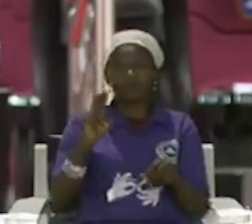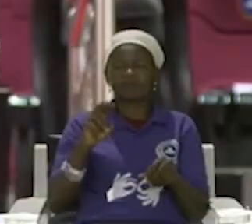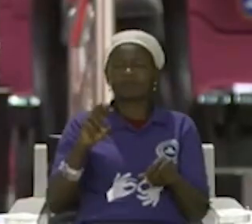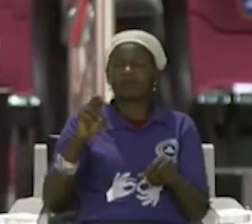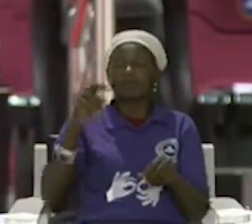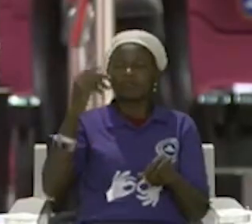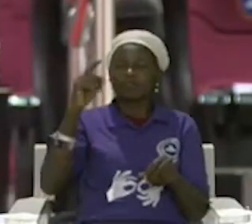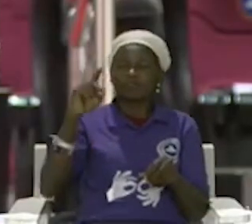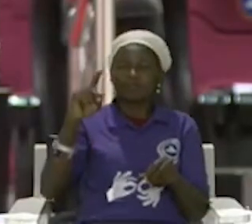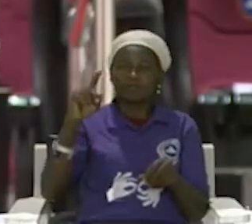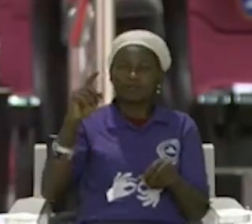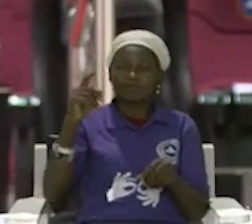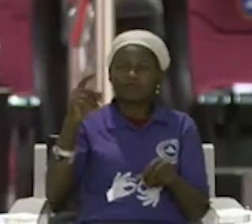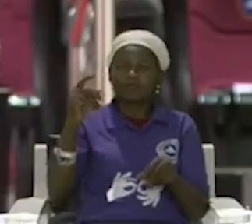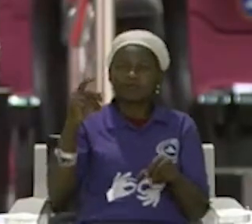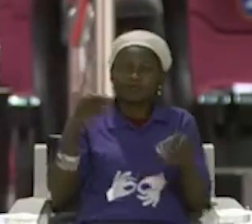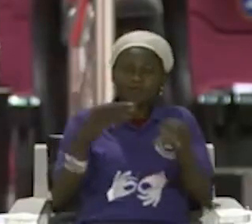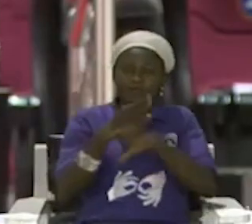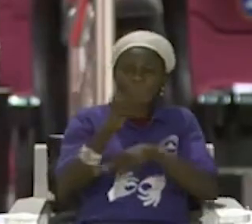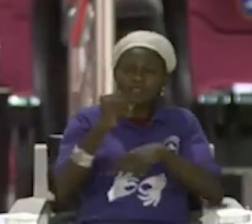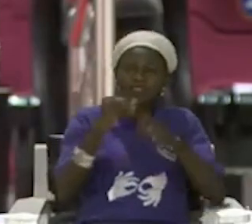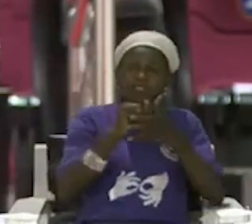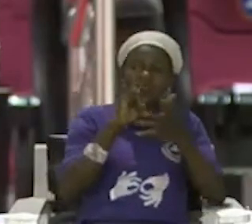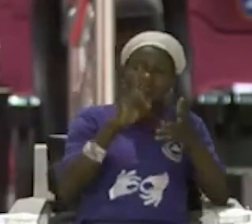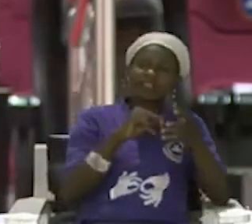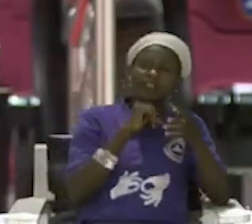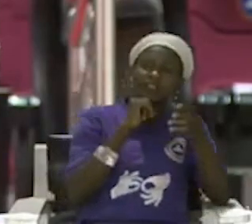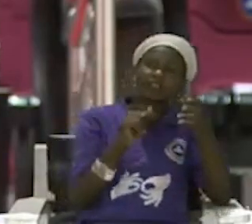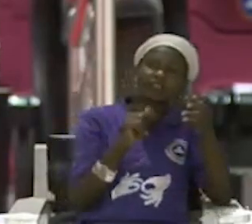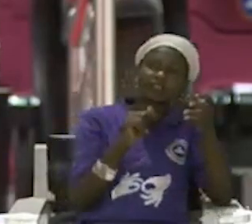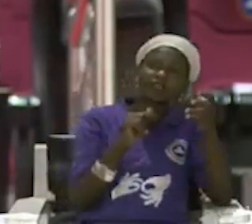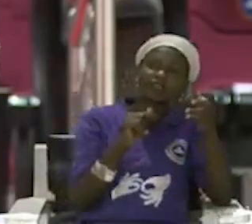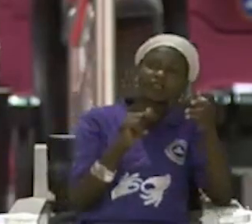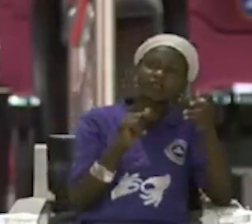forces that are not what we will call